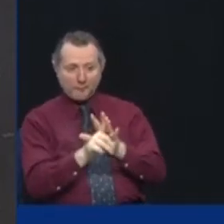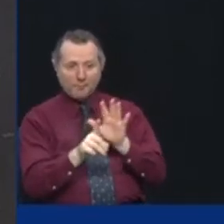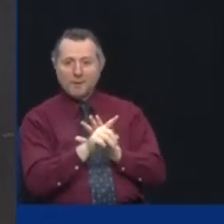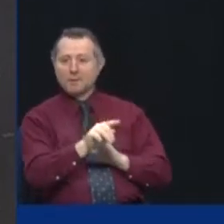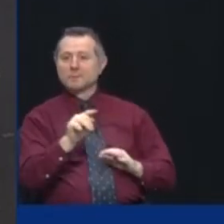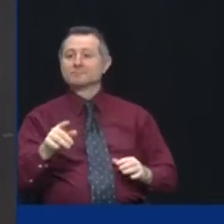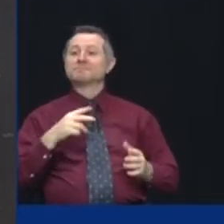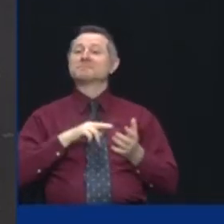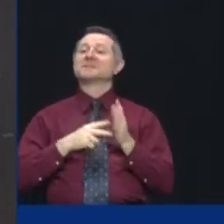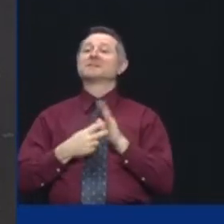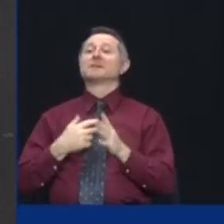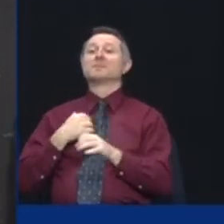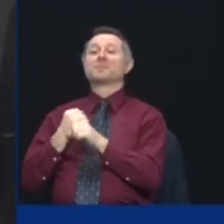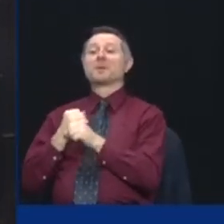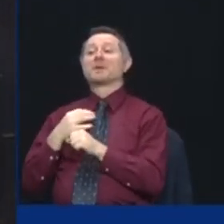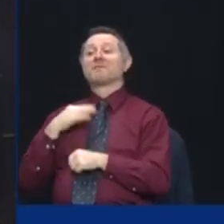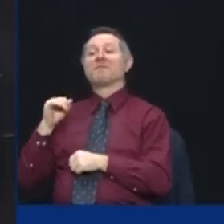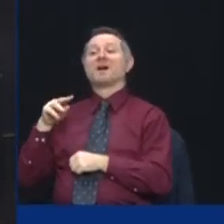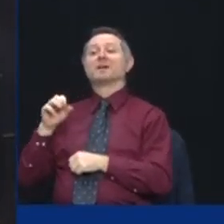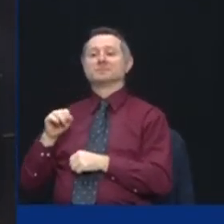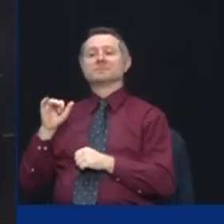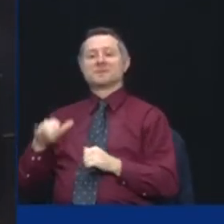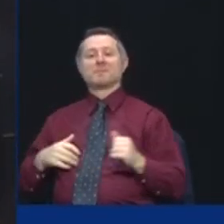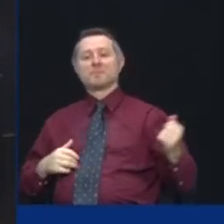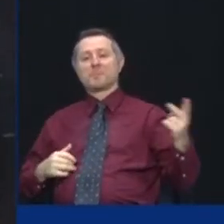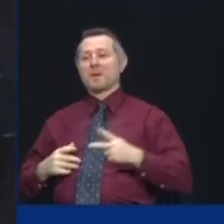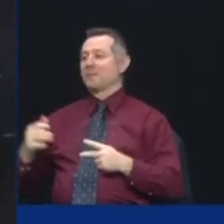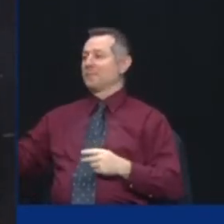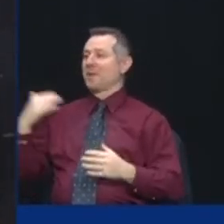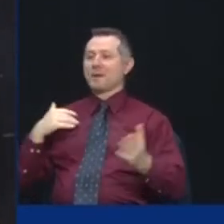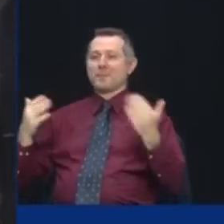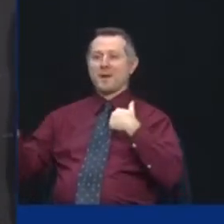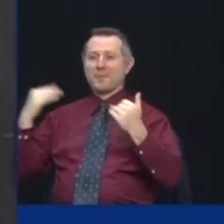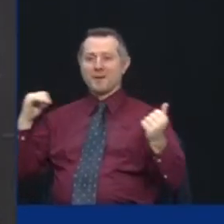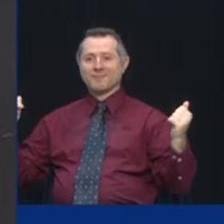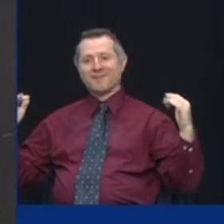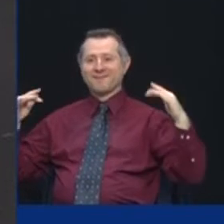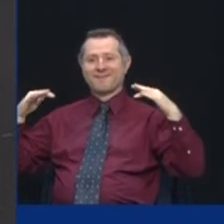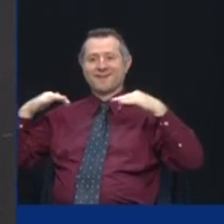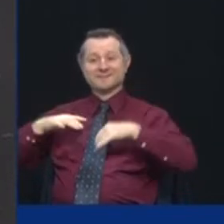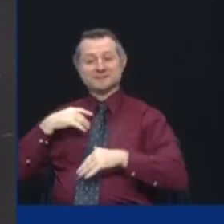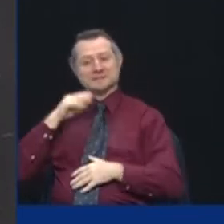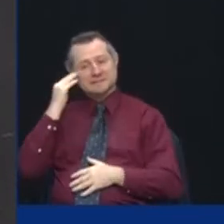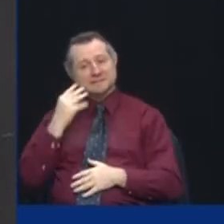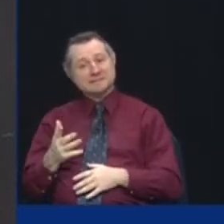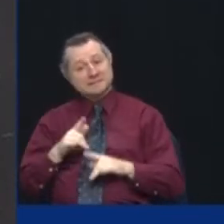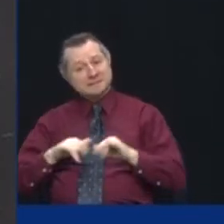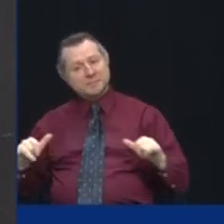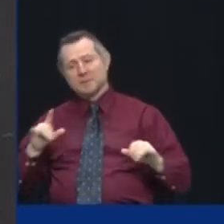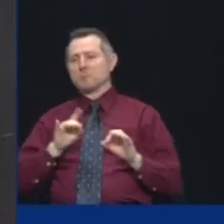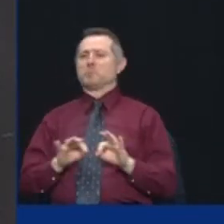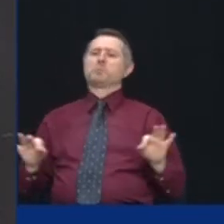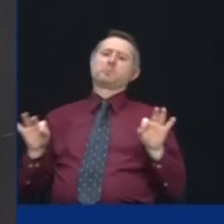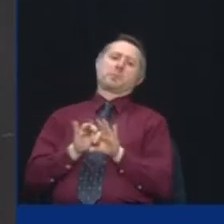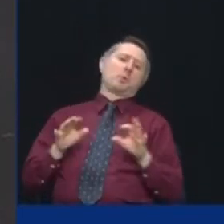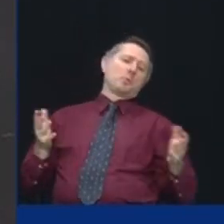to the ballpark, but it's also fundamentally important to us as a community. I'm very proud of